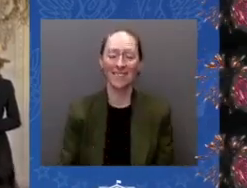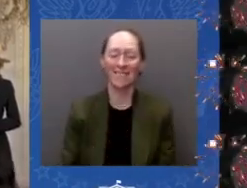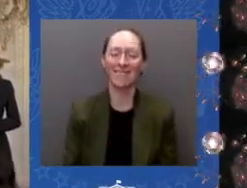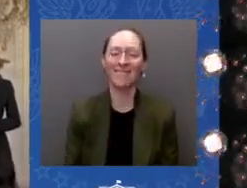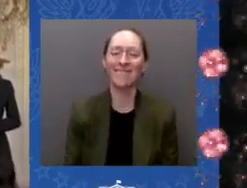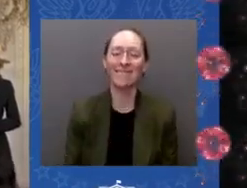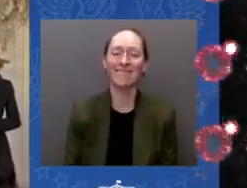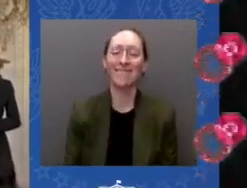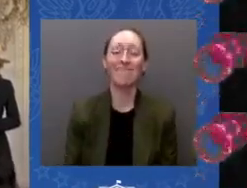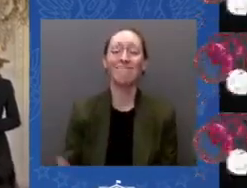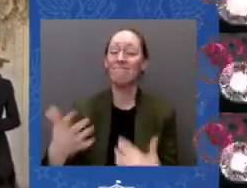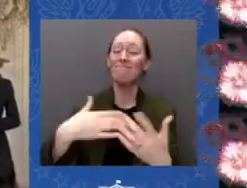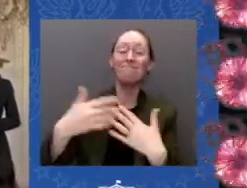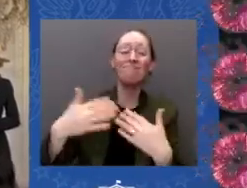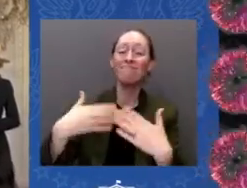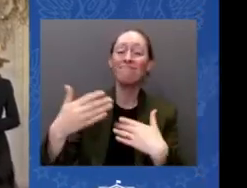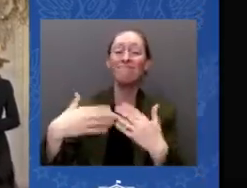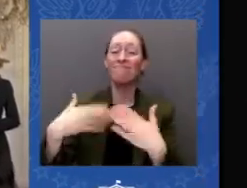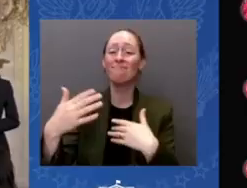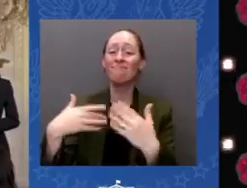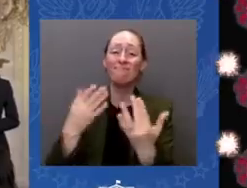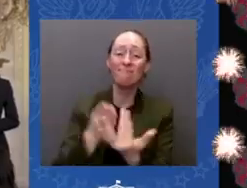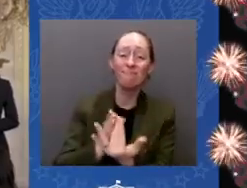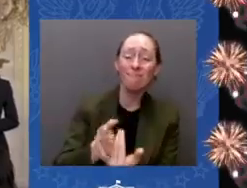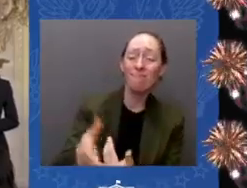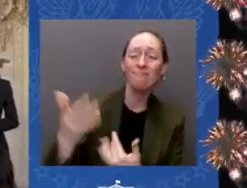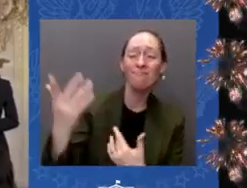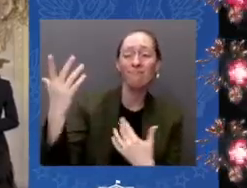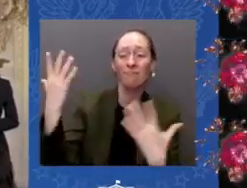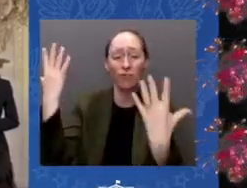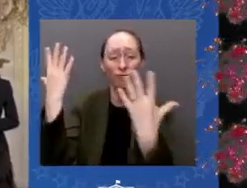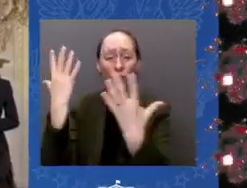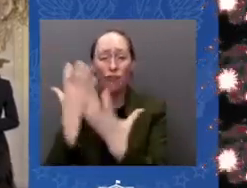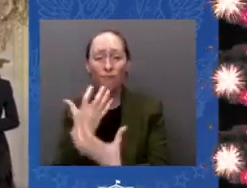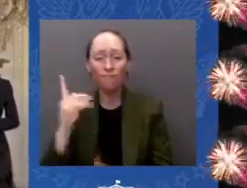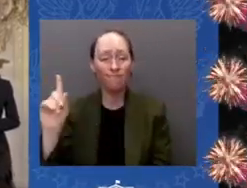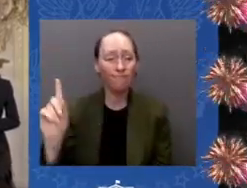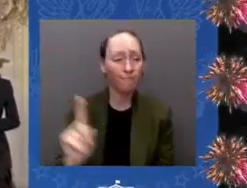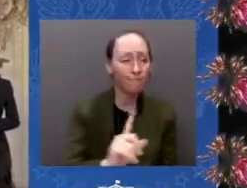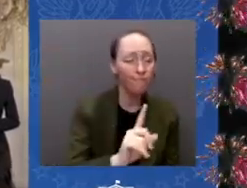paths are bright and glorious as we shine together.